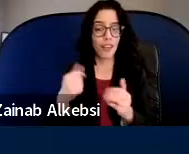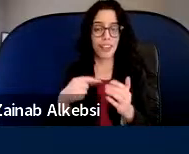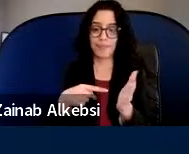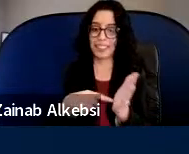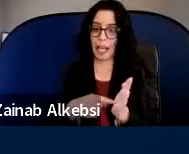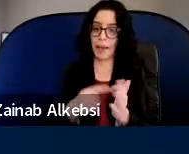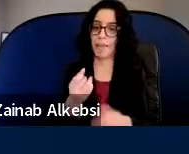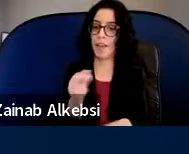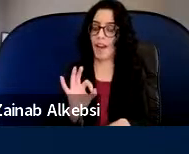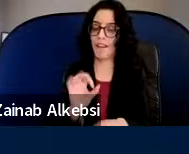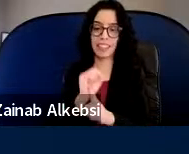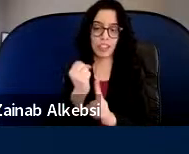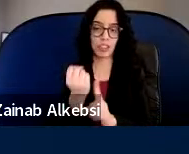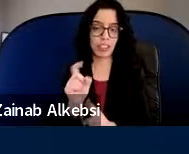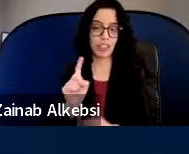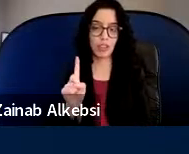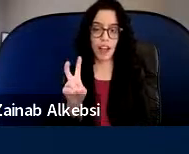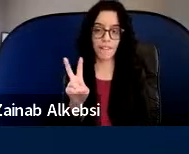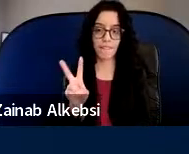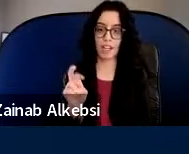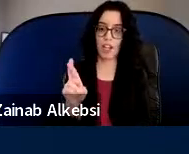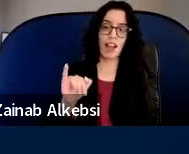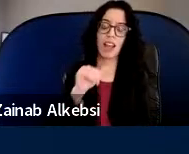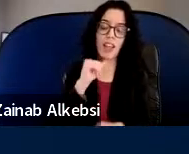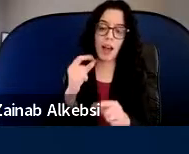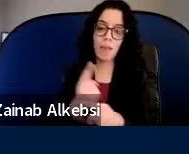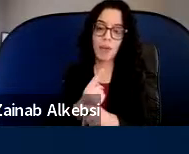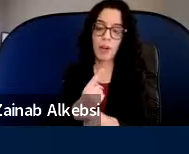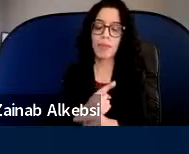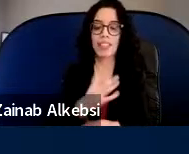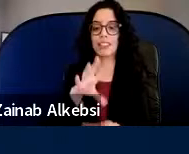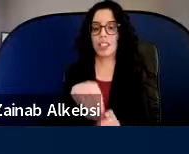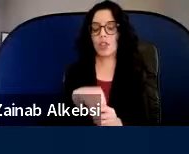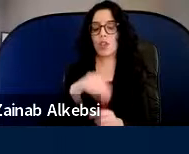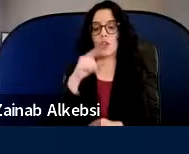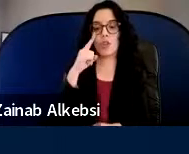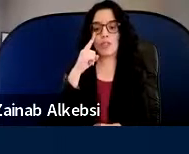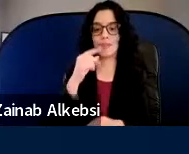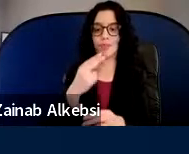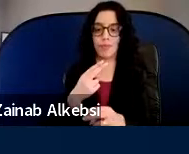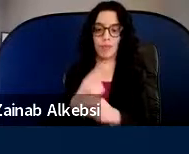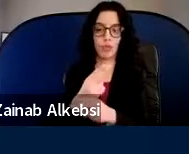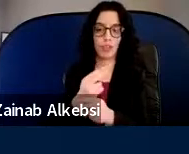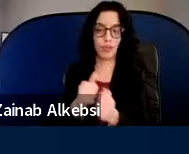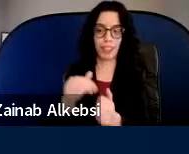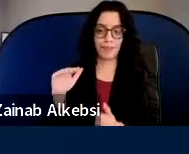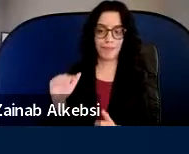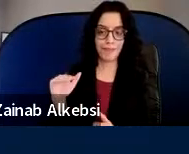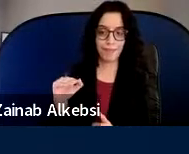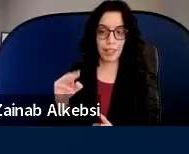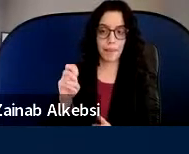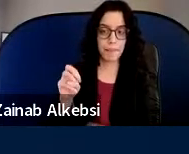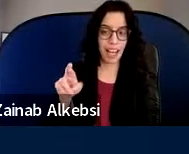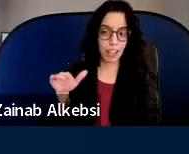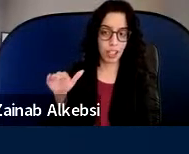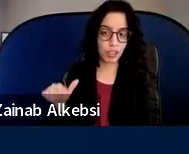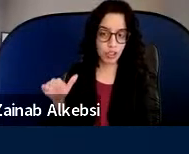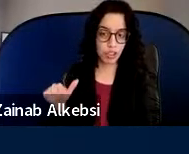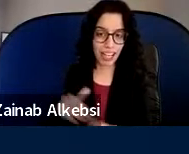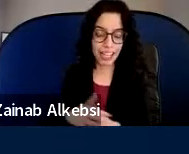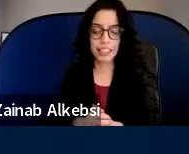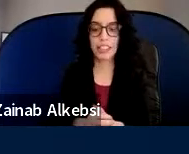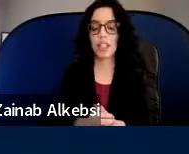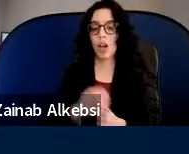medical services. And current delivery is simply not satisfactory in those medical facilities.